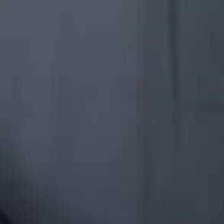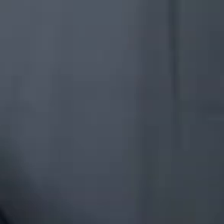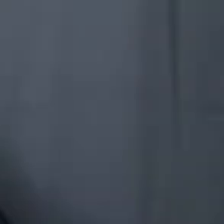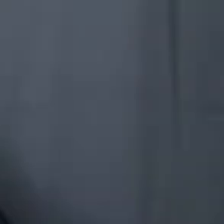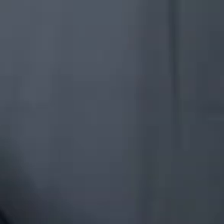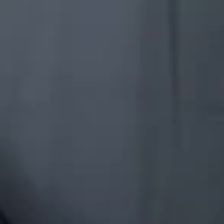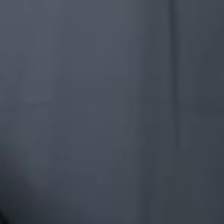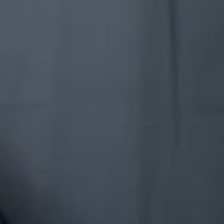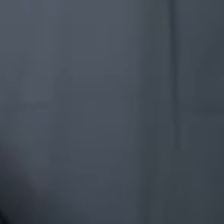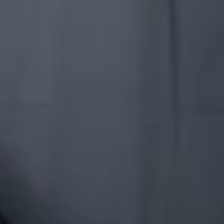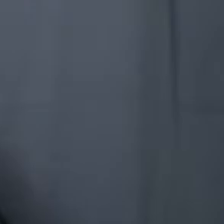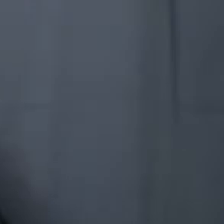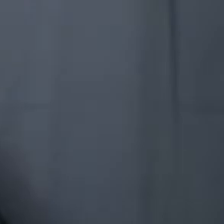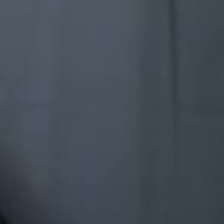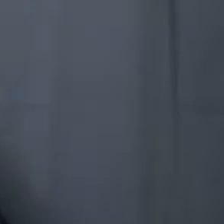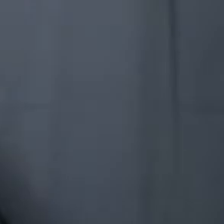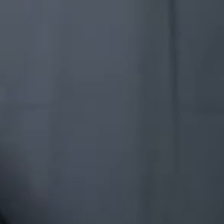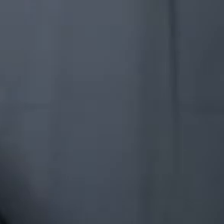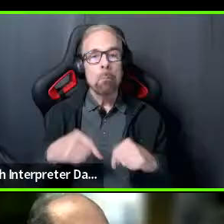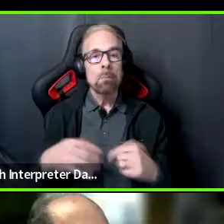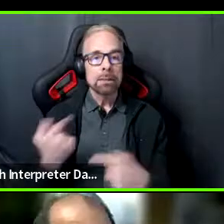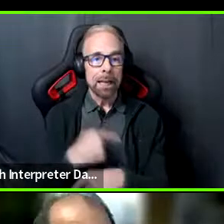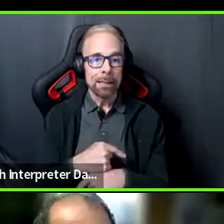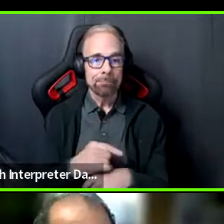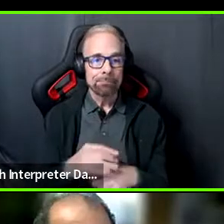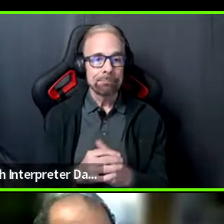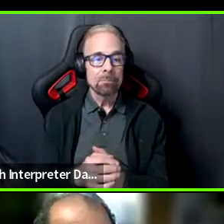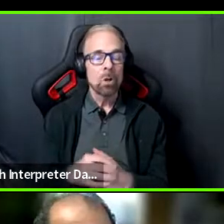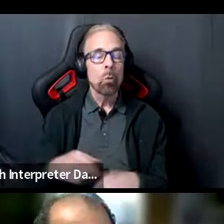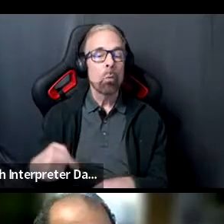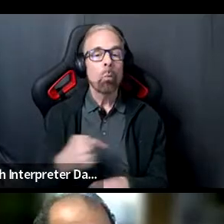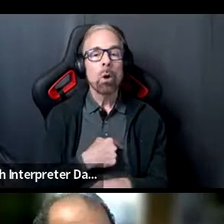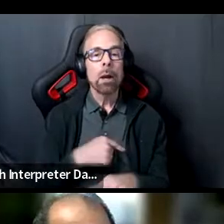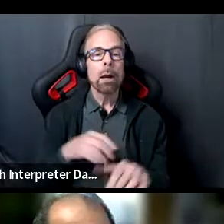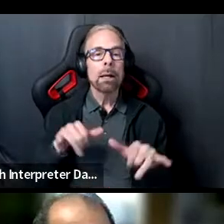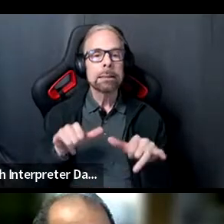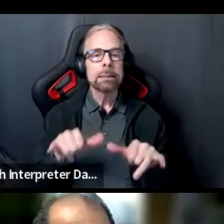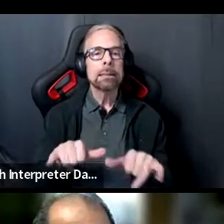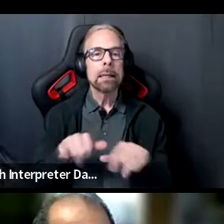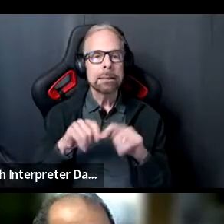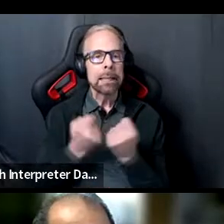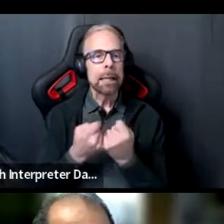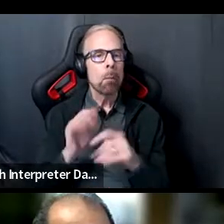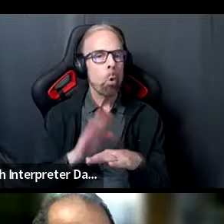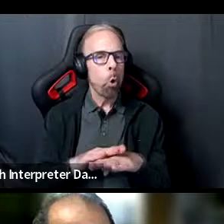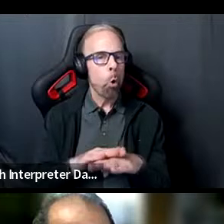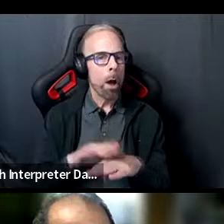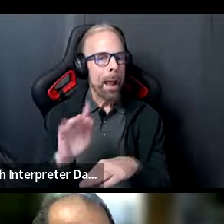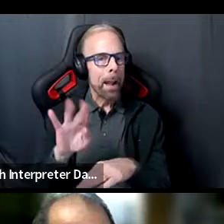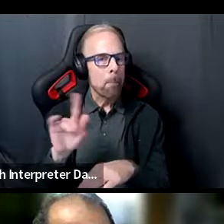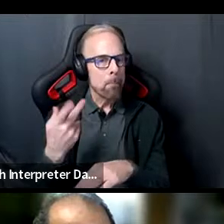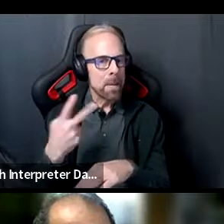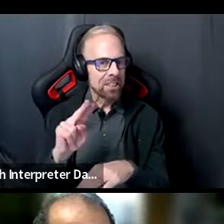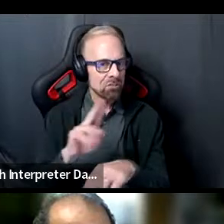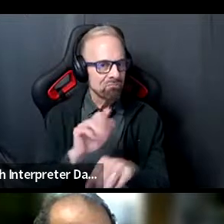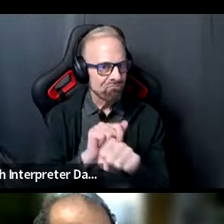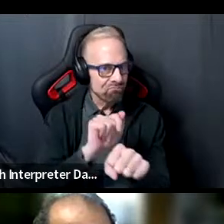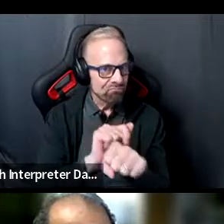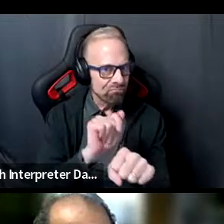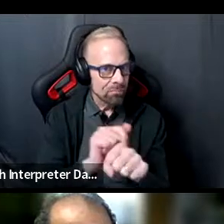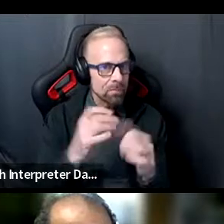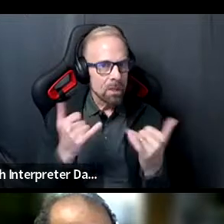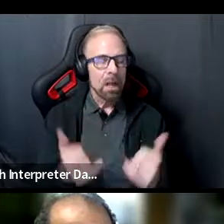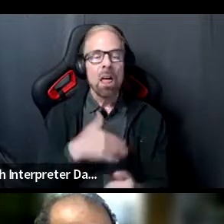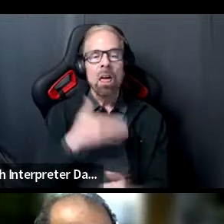first off, thank you for being here. We are still a team on a mission. So thanks everybody